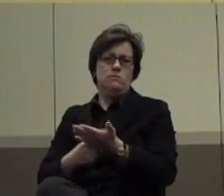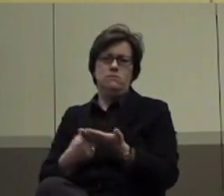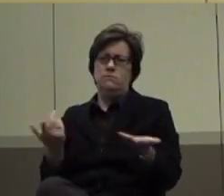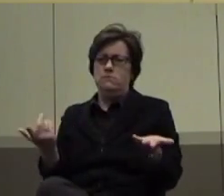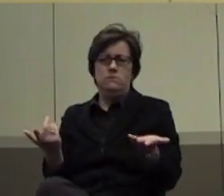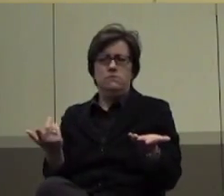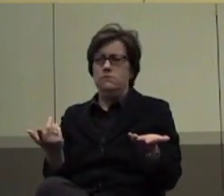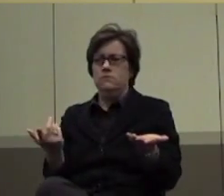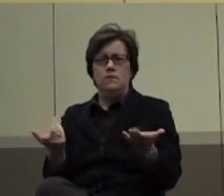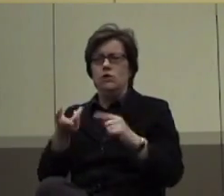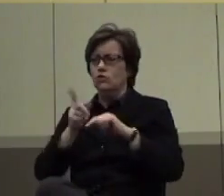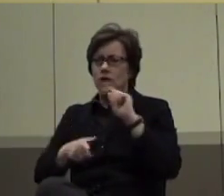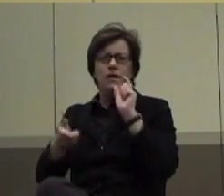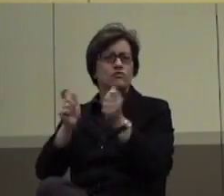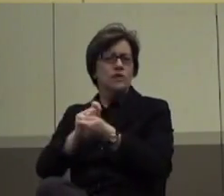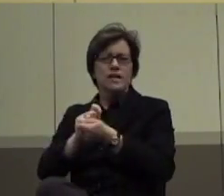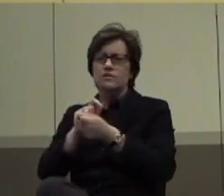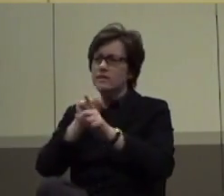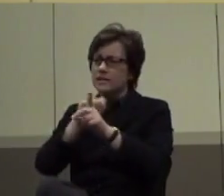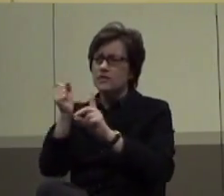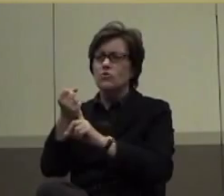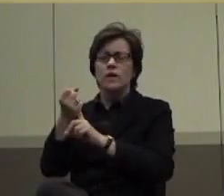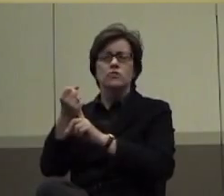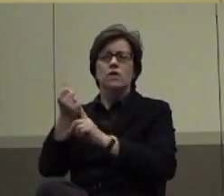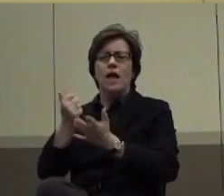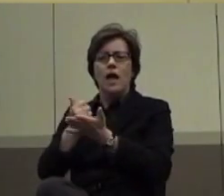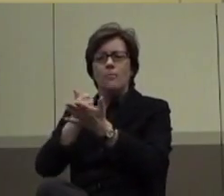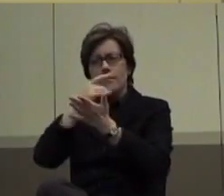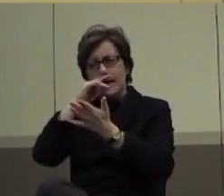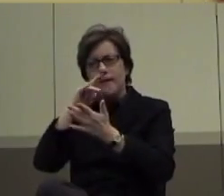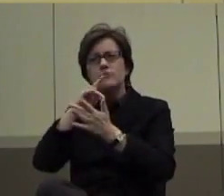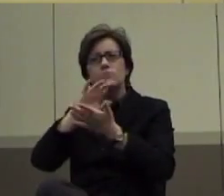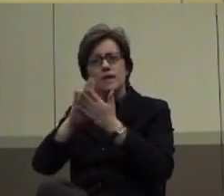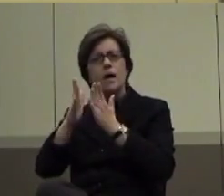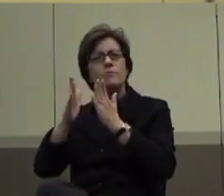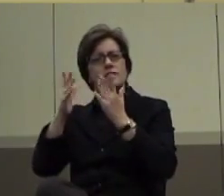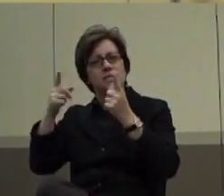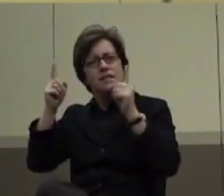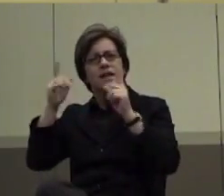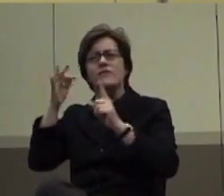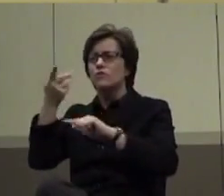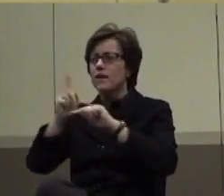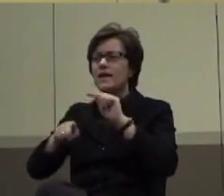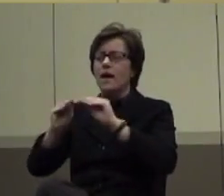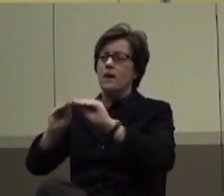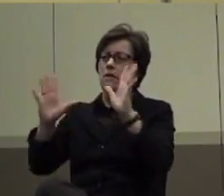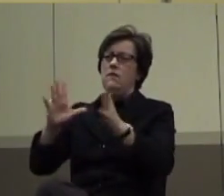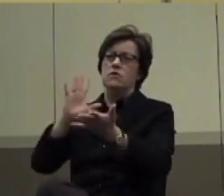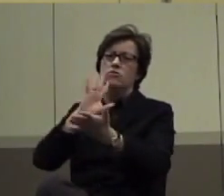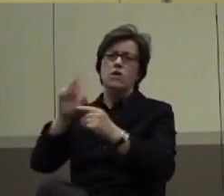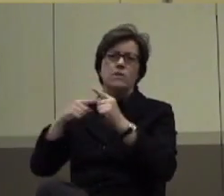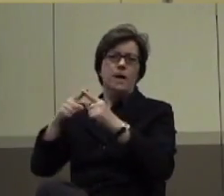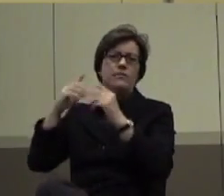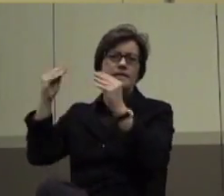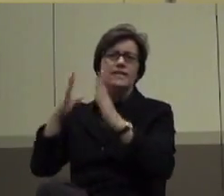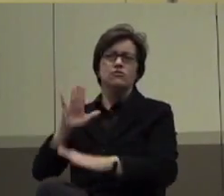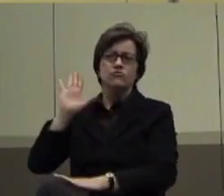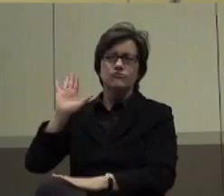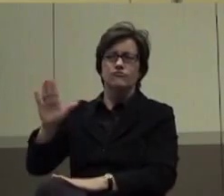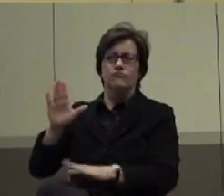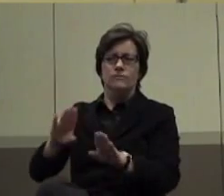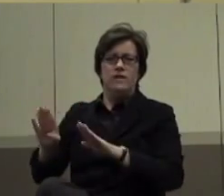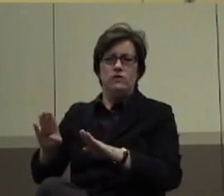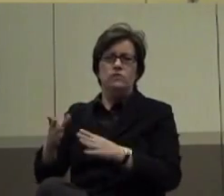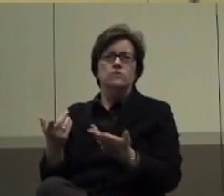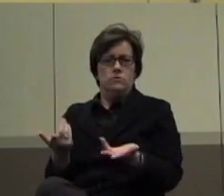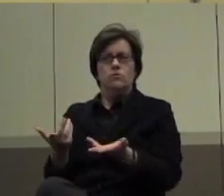you're going to alter the context and help most of your kids be successful if you can't overtly talk about teacher behavior, which means you're going to collect data